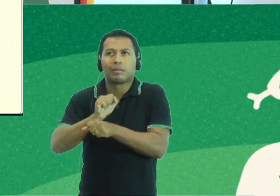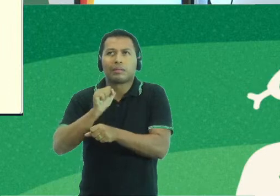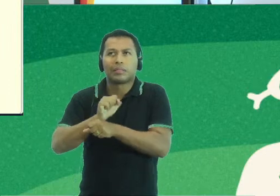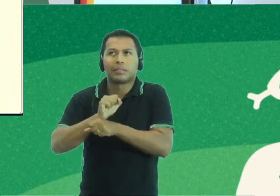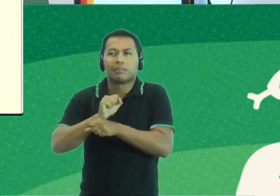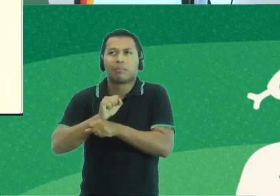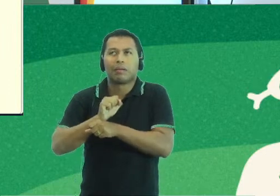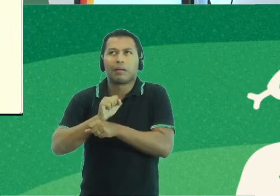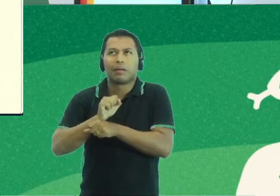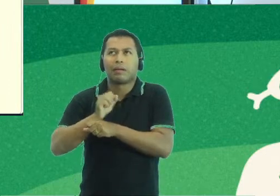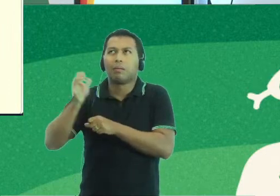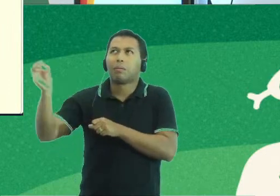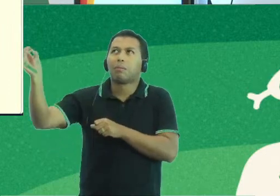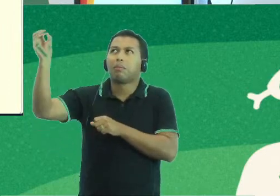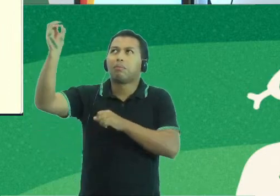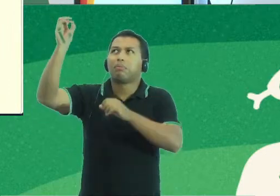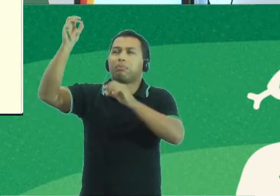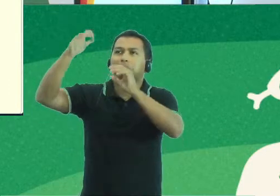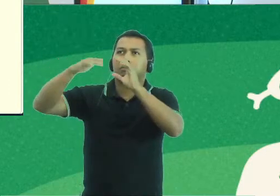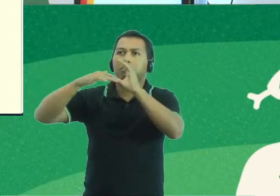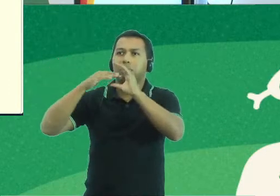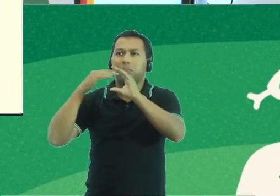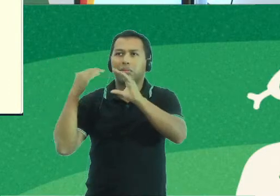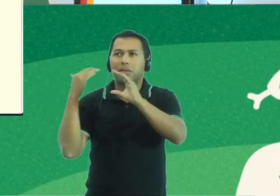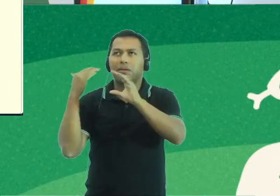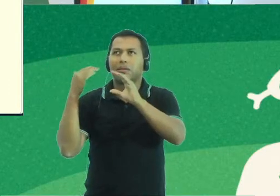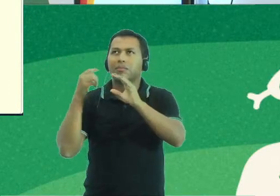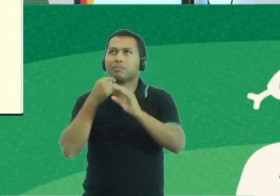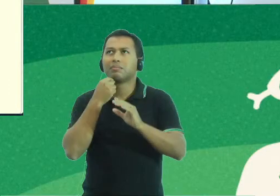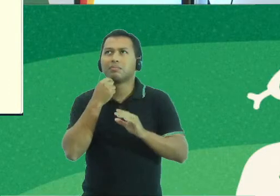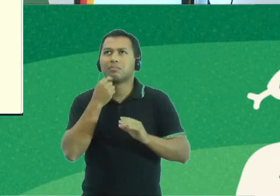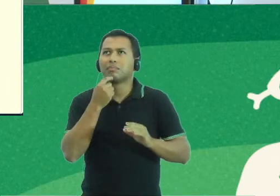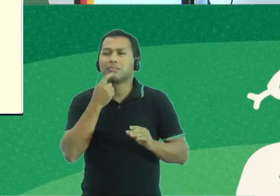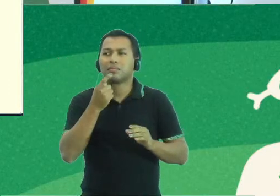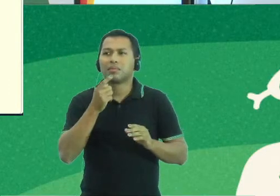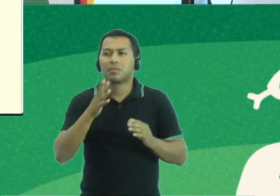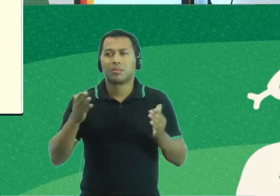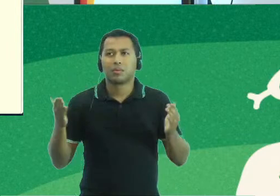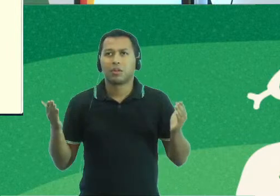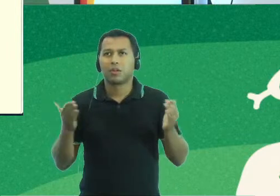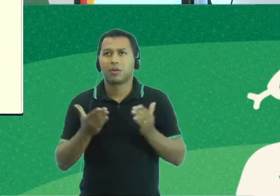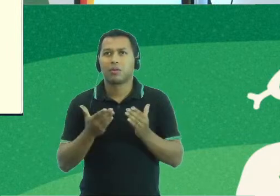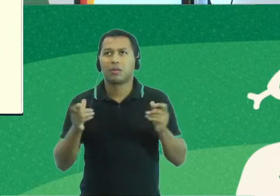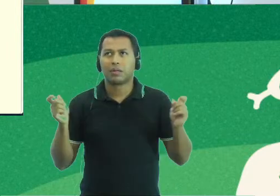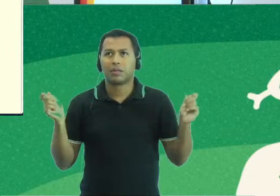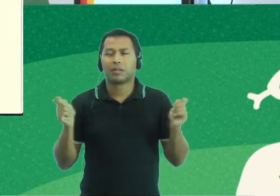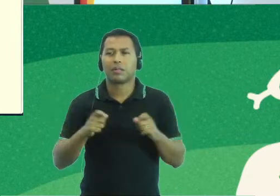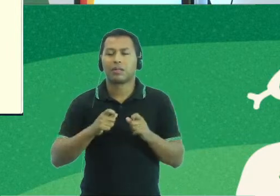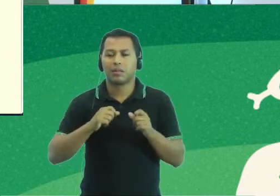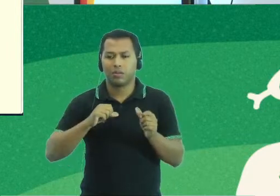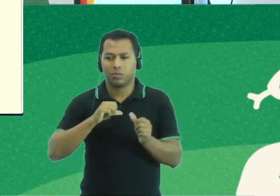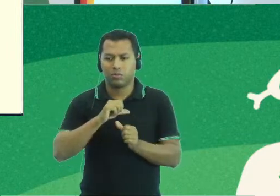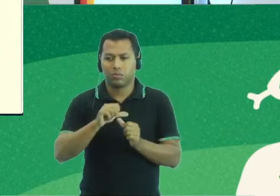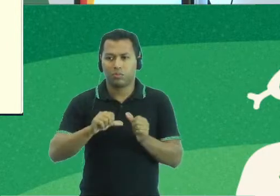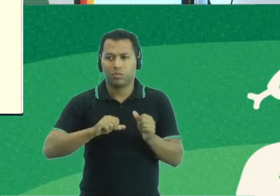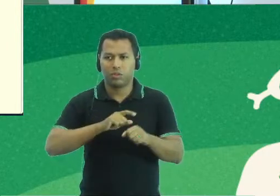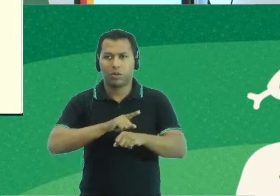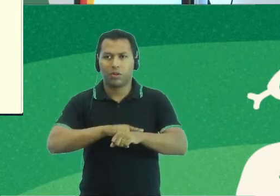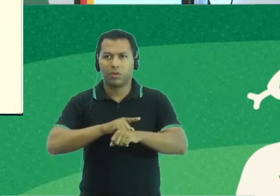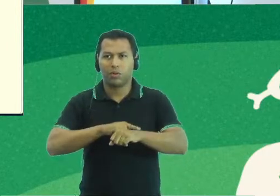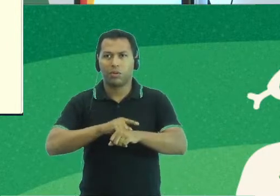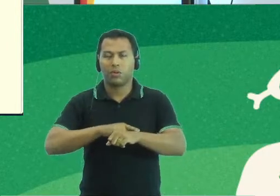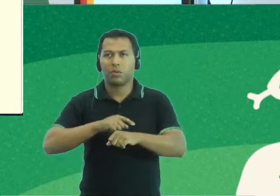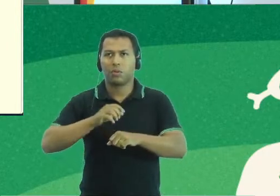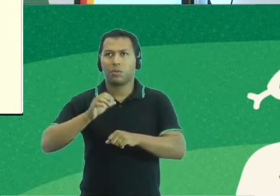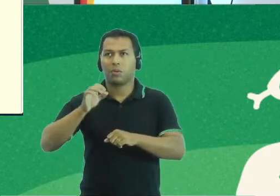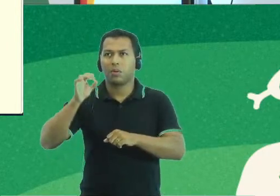gonna travel through time. I'm just gonna change the time on my laptop to be the time that the International Space Station is coming. Well, I